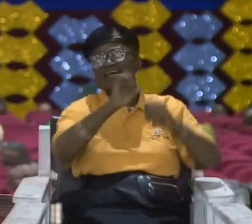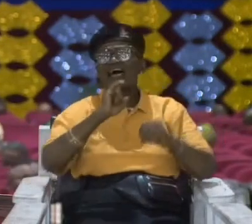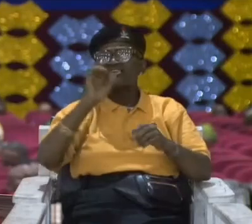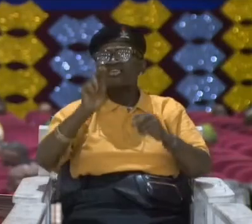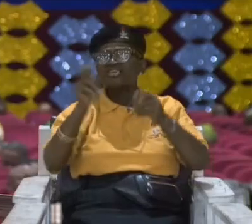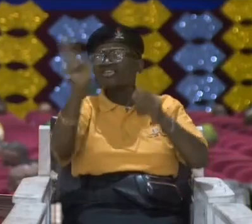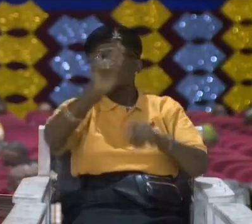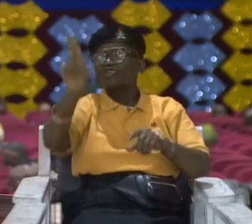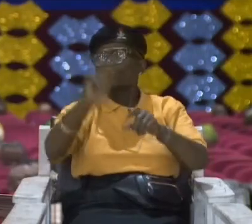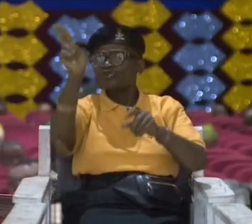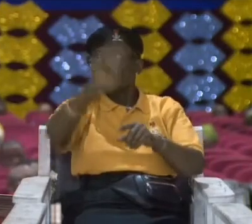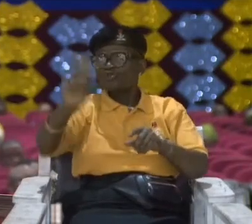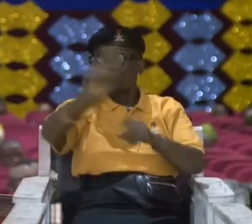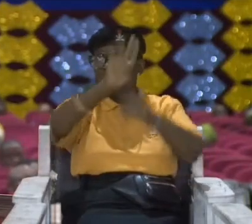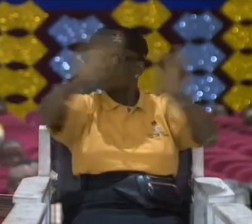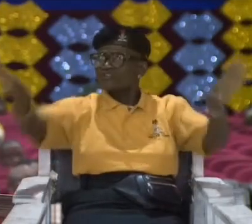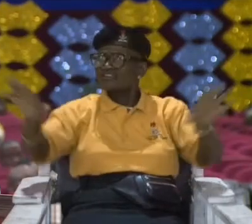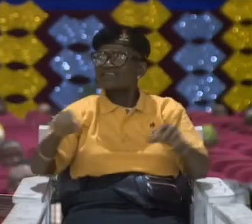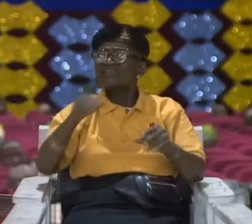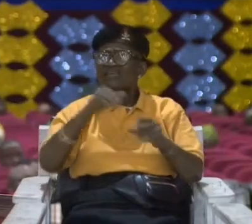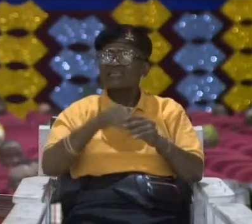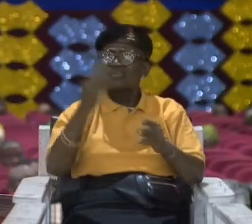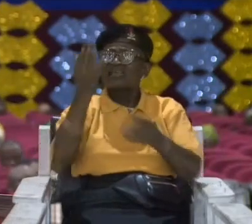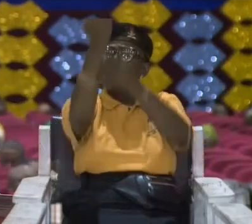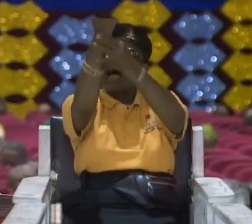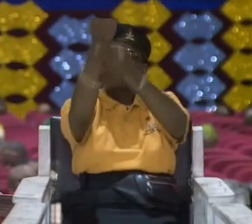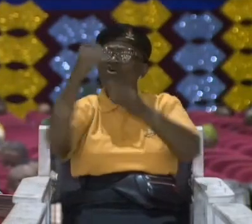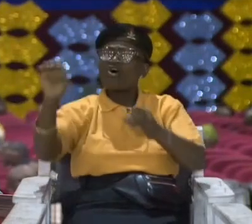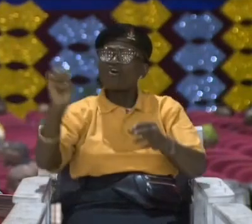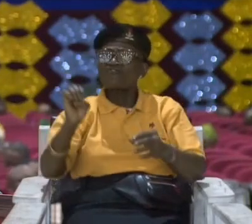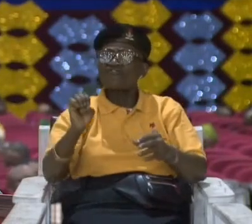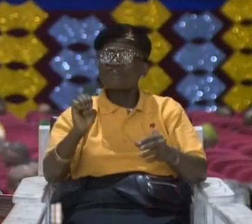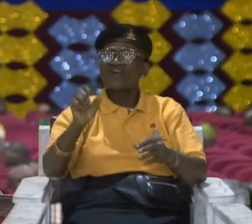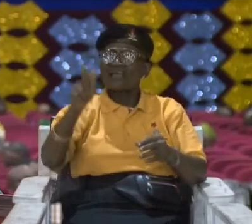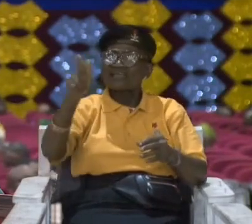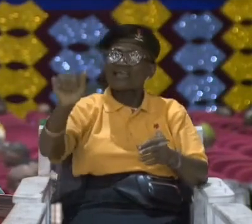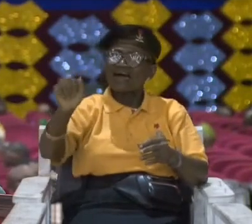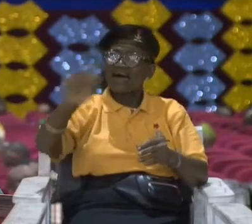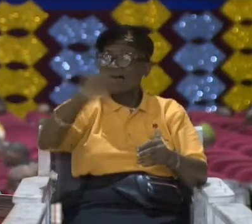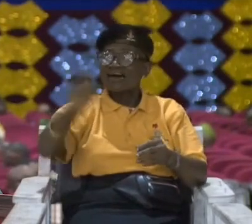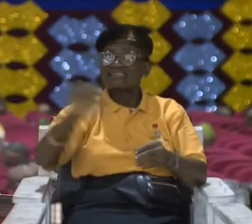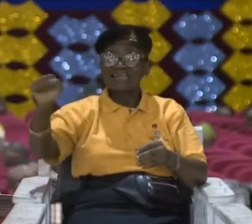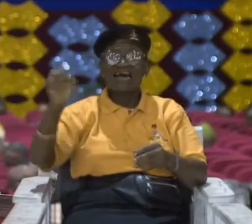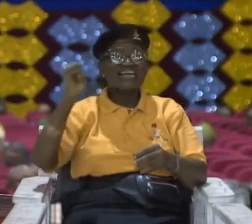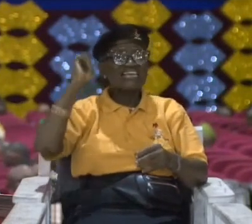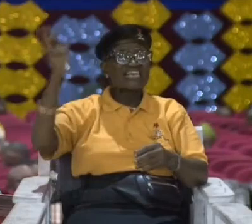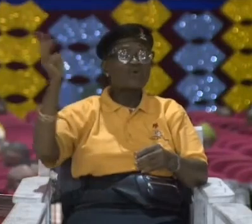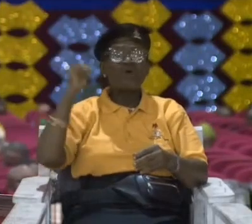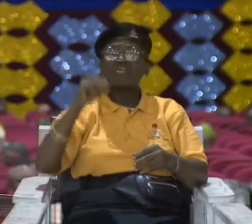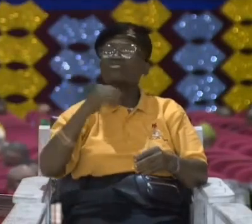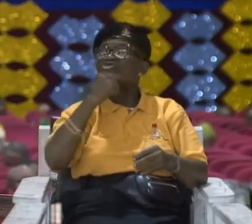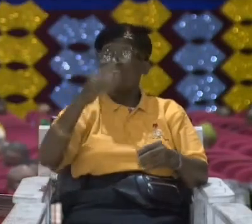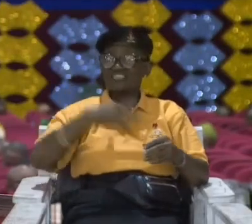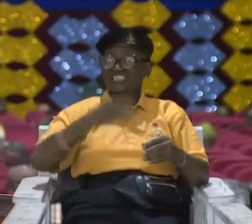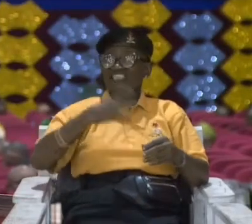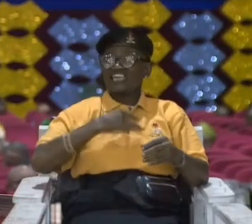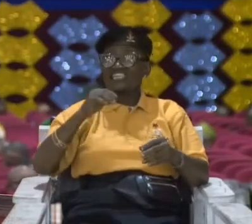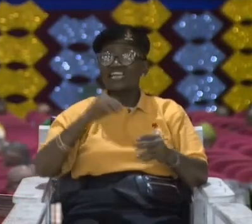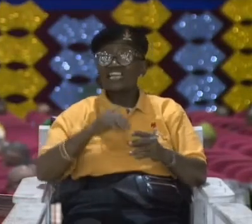Because Gehazi is not interested in heavenly things, he's only interested in material